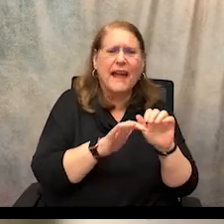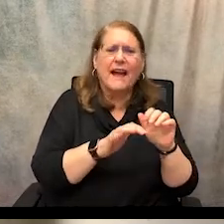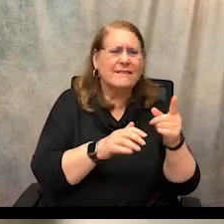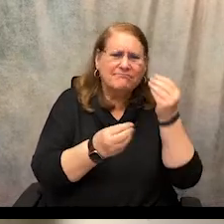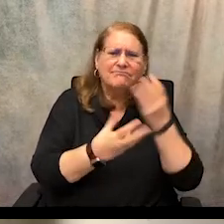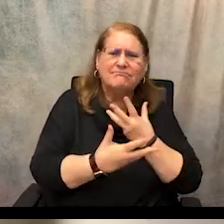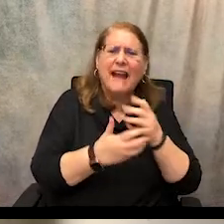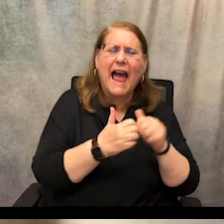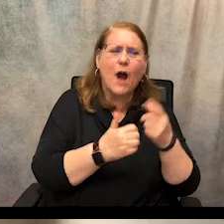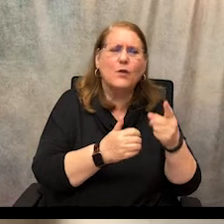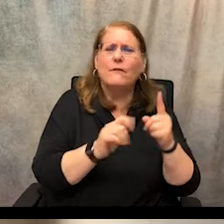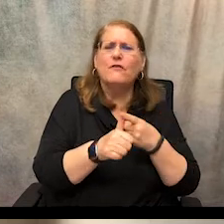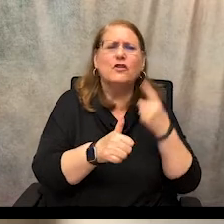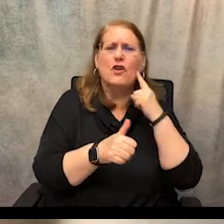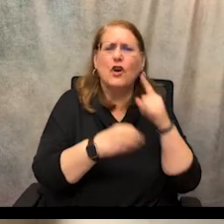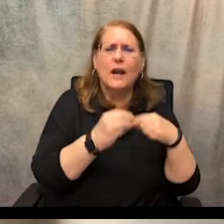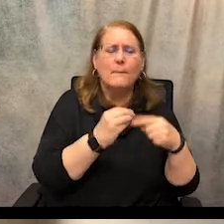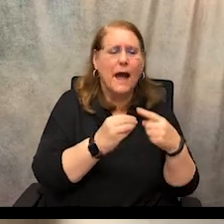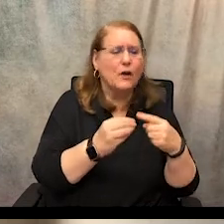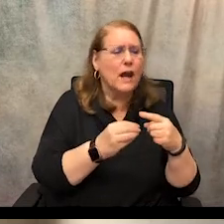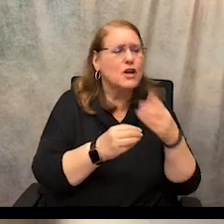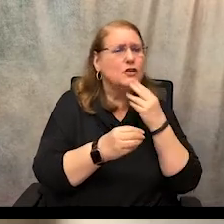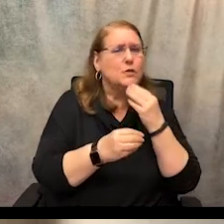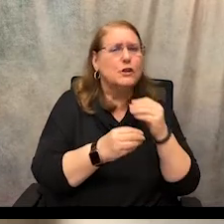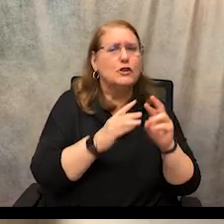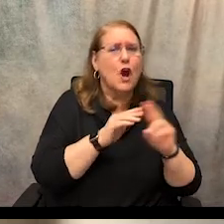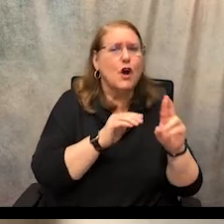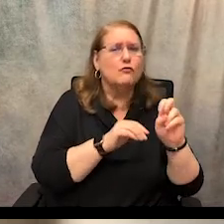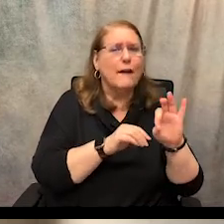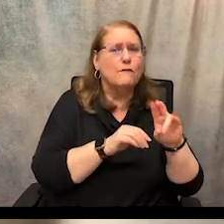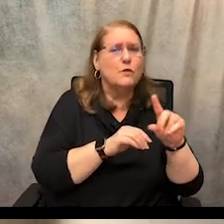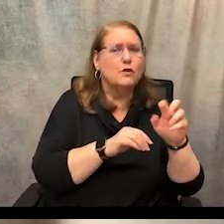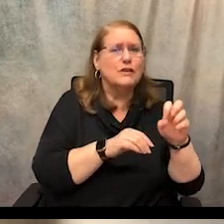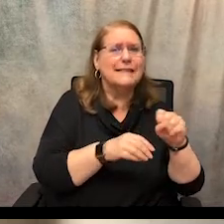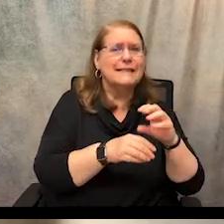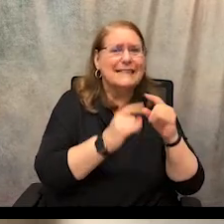tell me how you first heard about the Jewish refugees in camps in Canada?